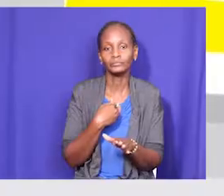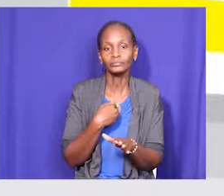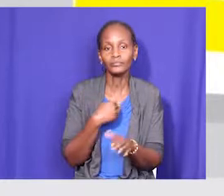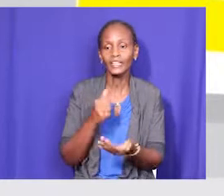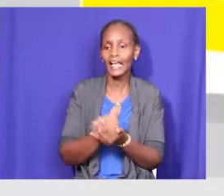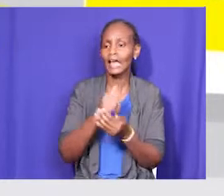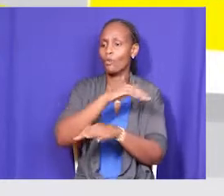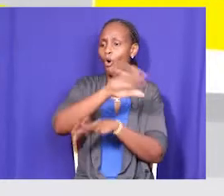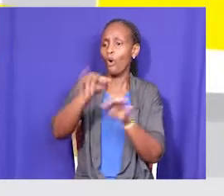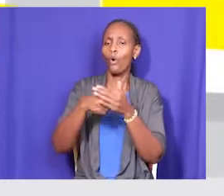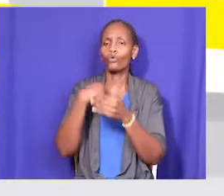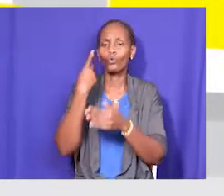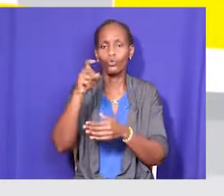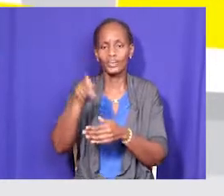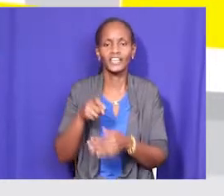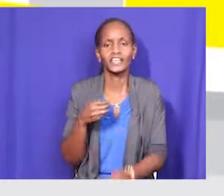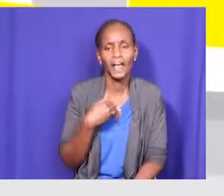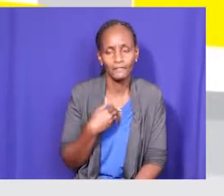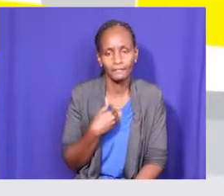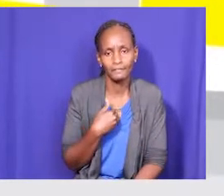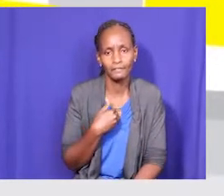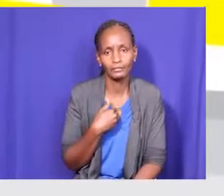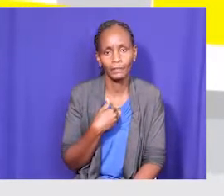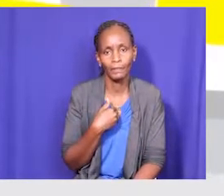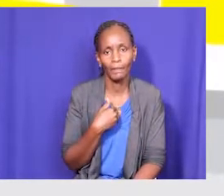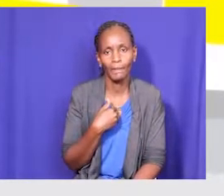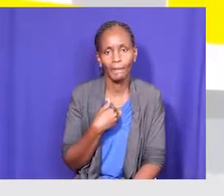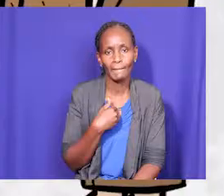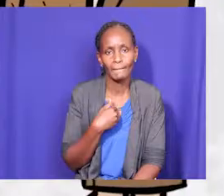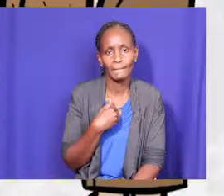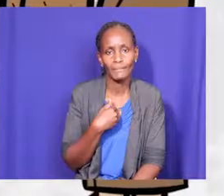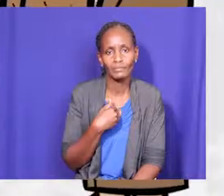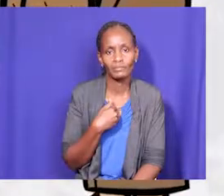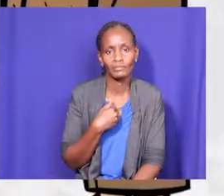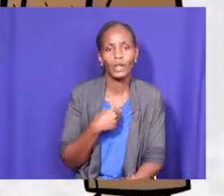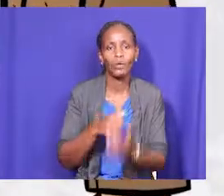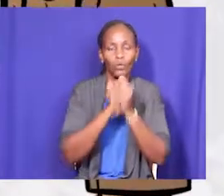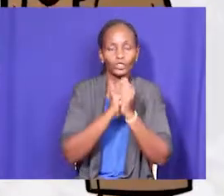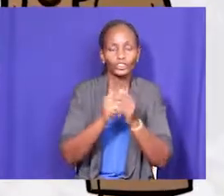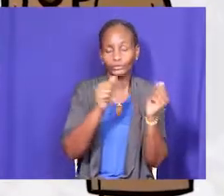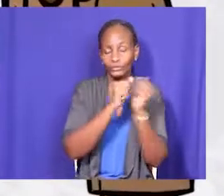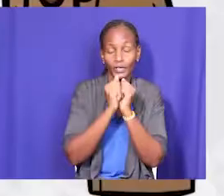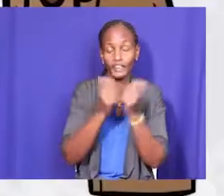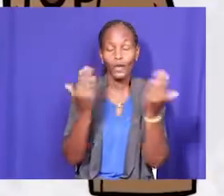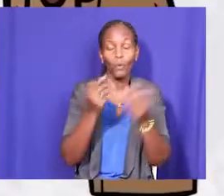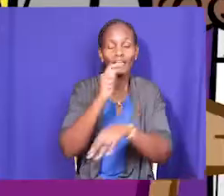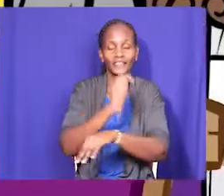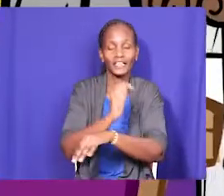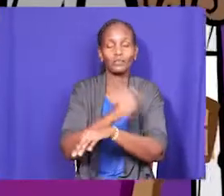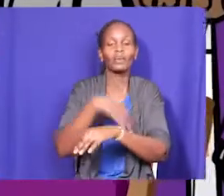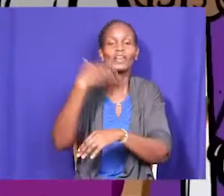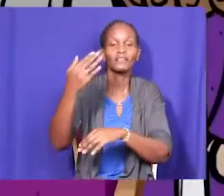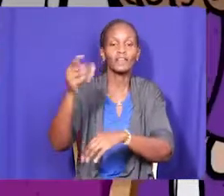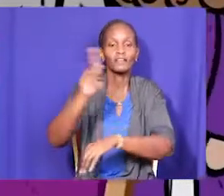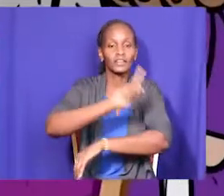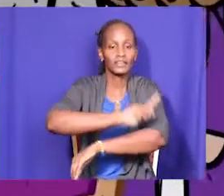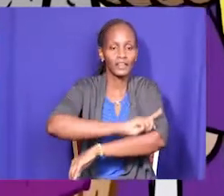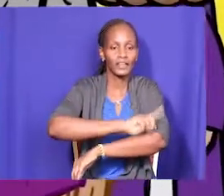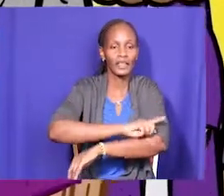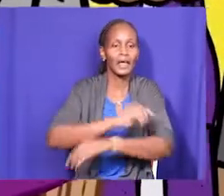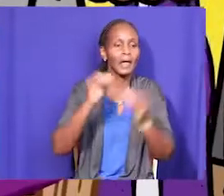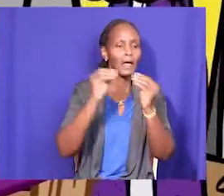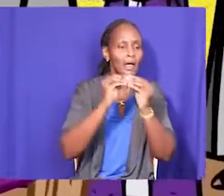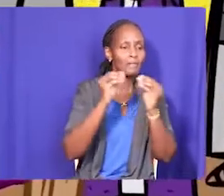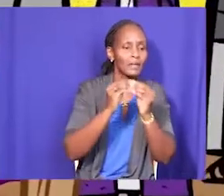helped those in need. Here, this is for you. Thank you. Worshiped together at the temple every day, met in homes for the